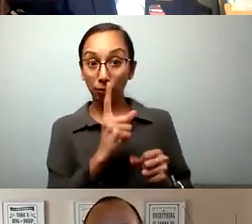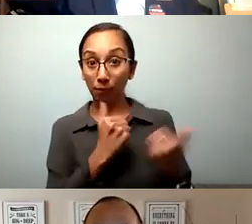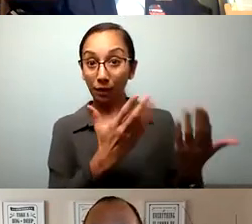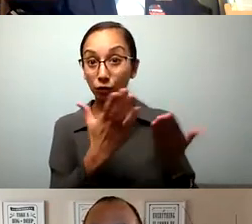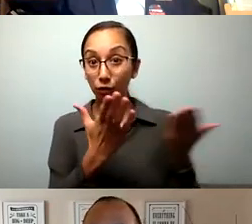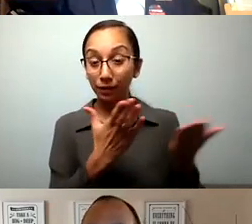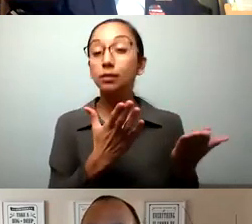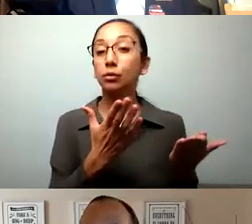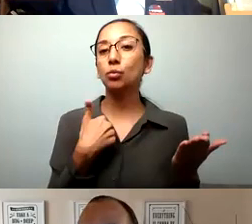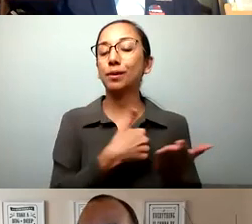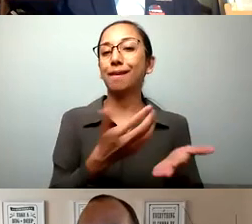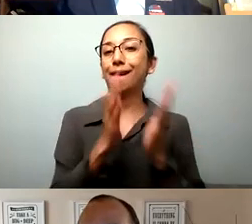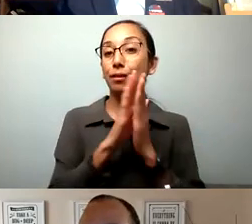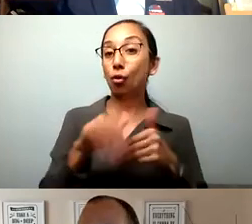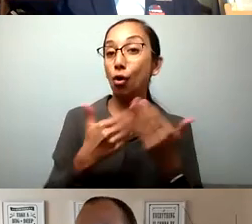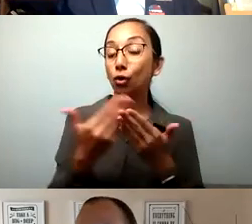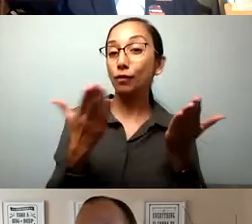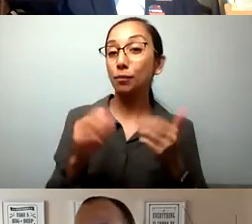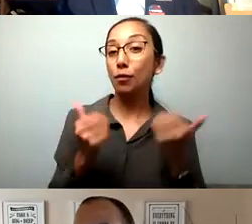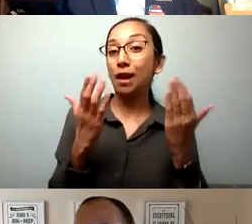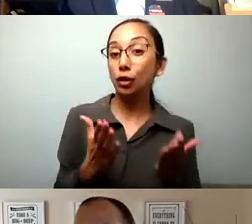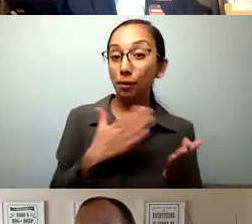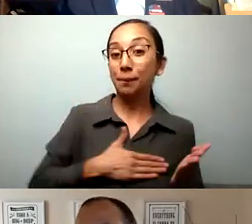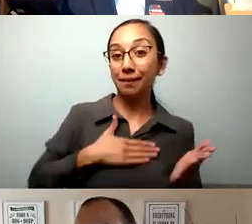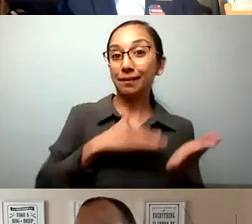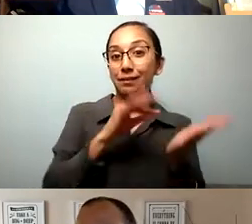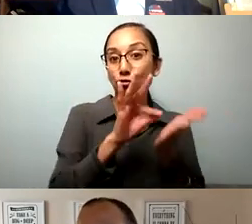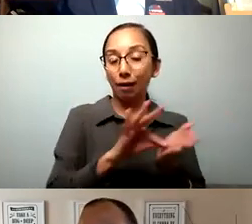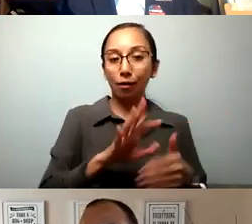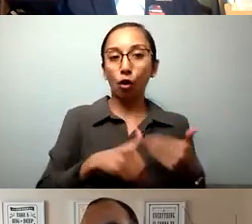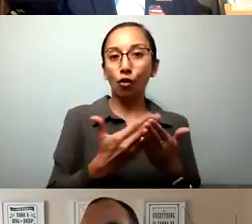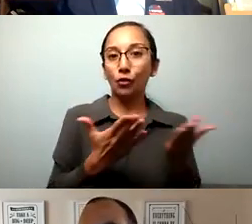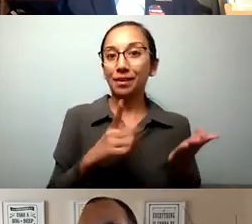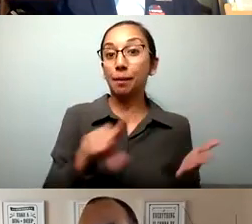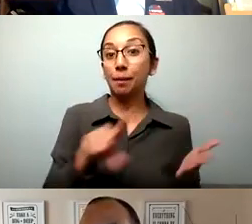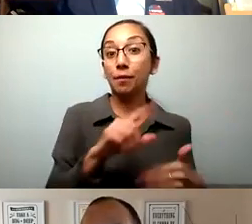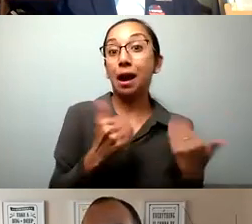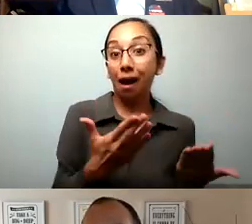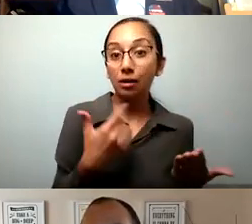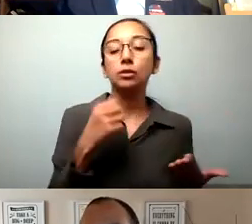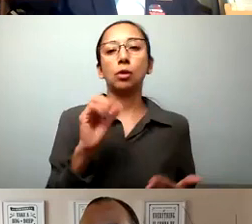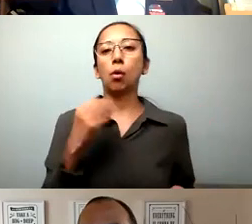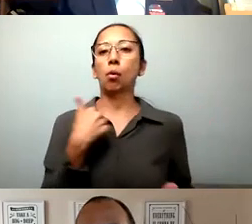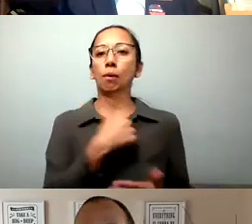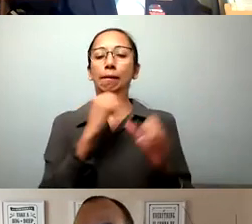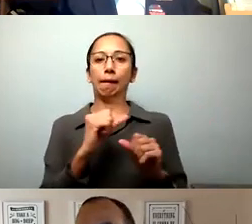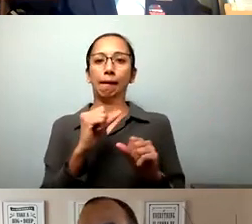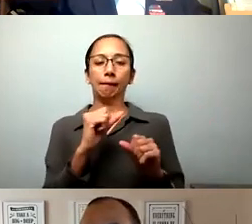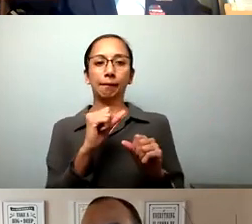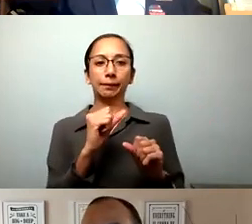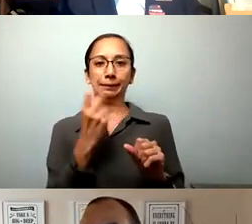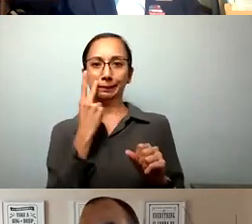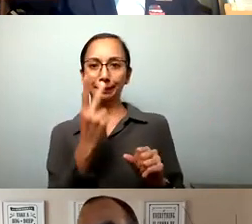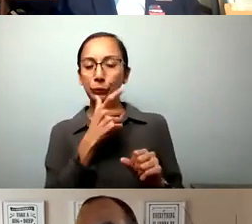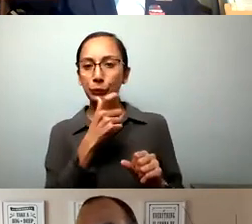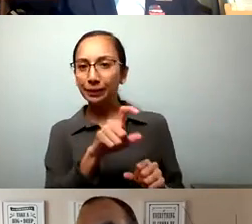all service providers to track all of the services that they are providing to their students, so that we can be able to gauge on those that may need it